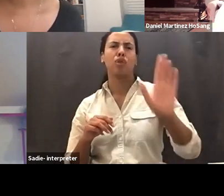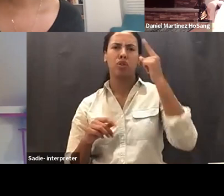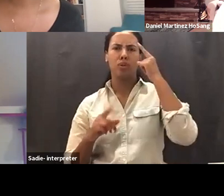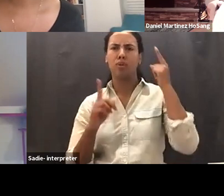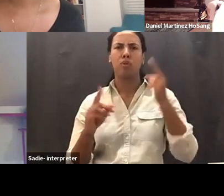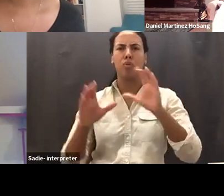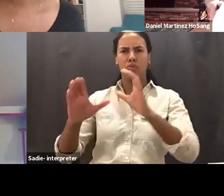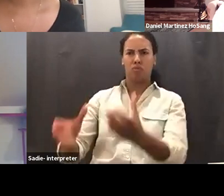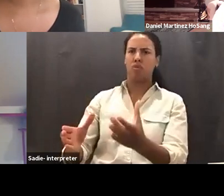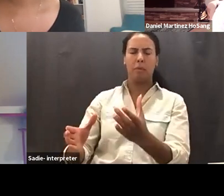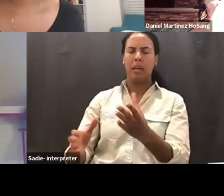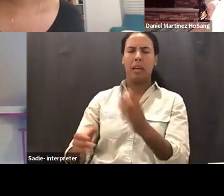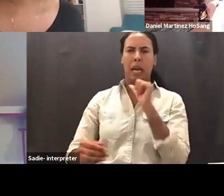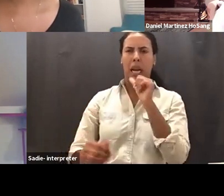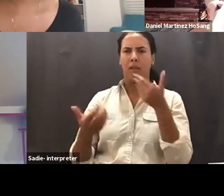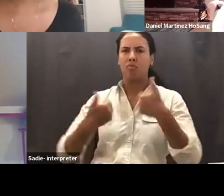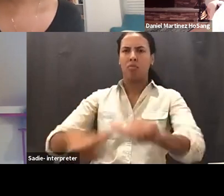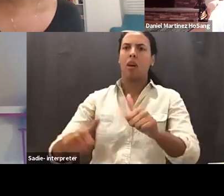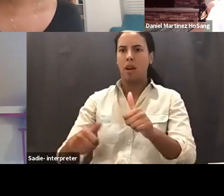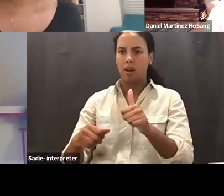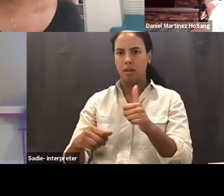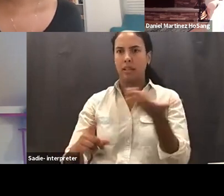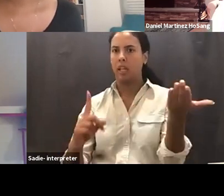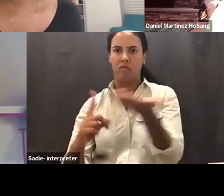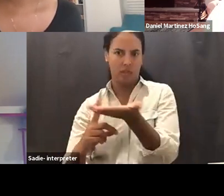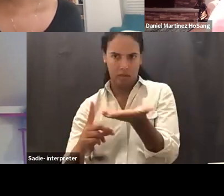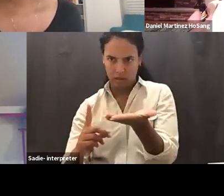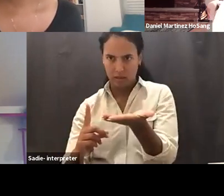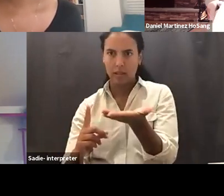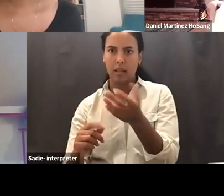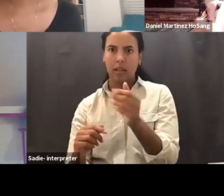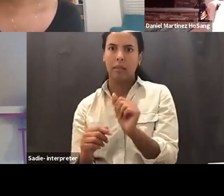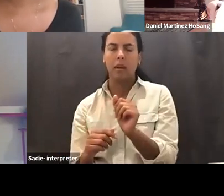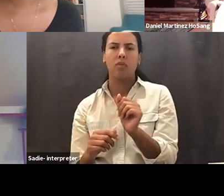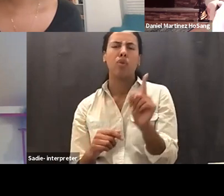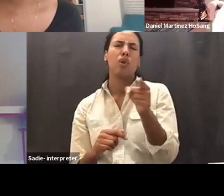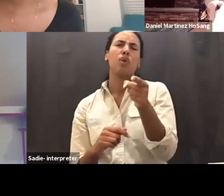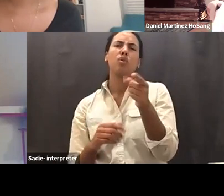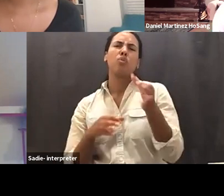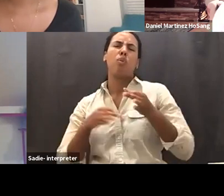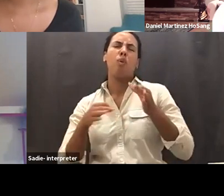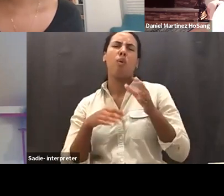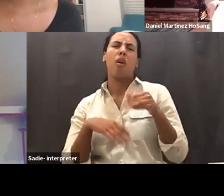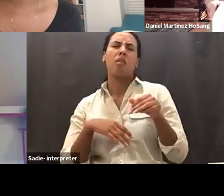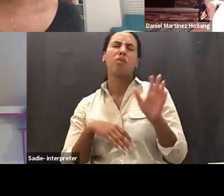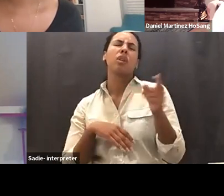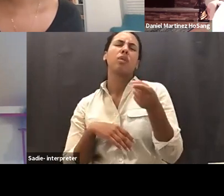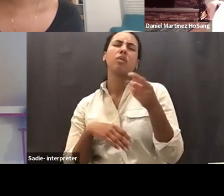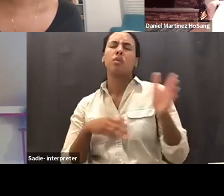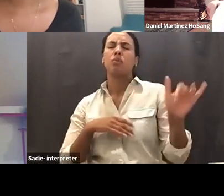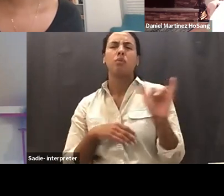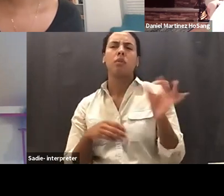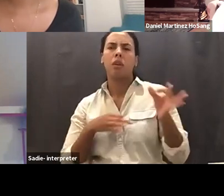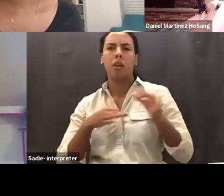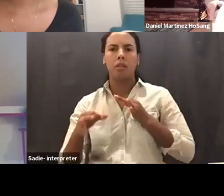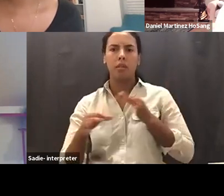But you also described a set of colleagues, friends, professors, people in your lives, people who, you know, you have attachments to, who you